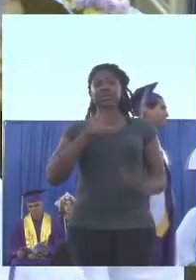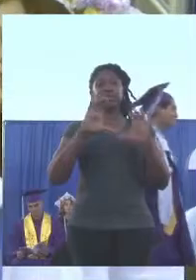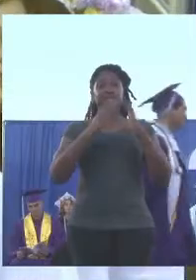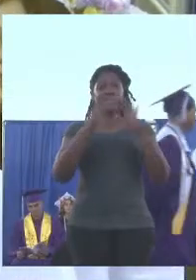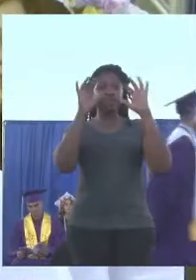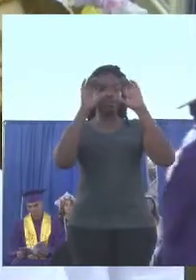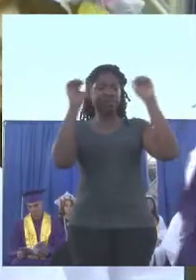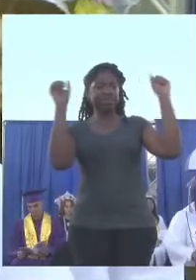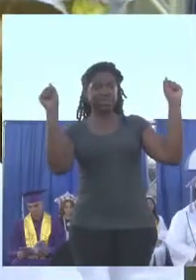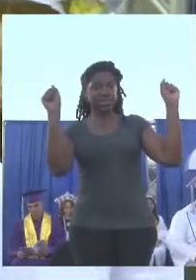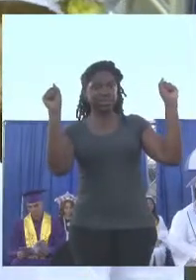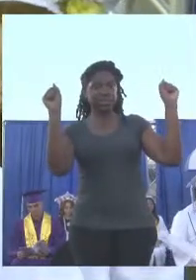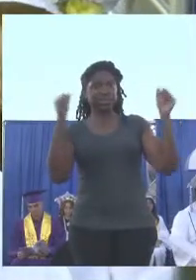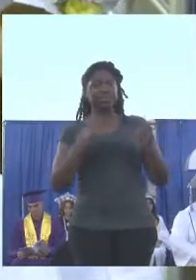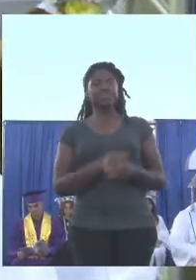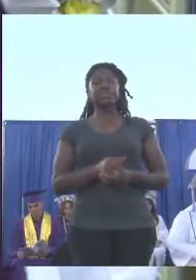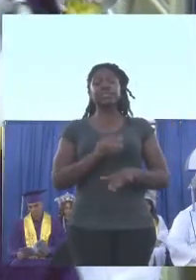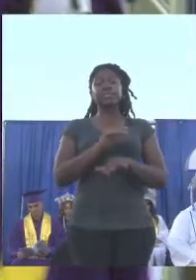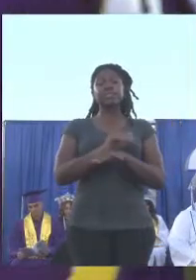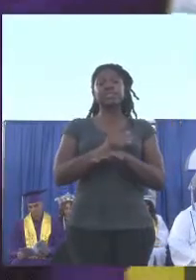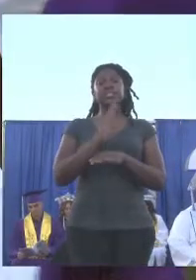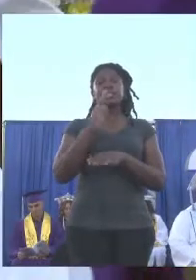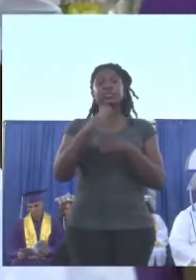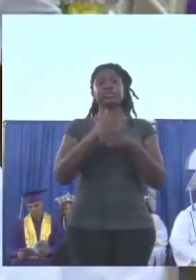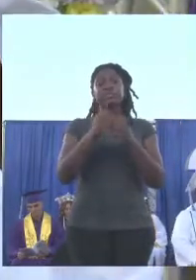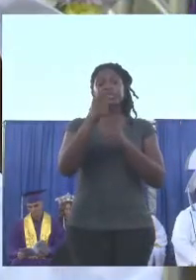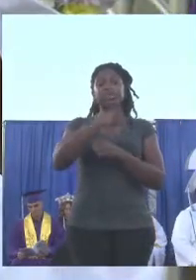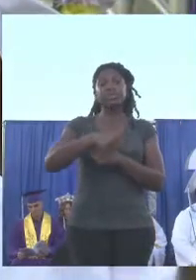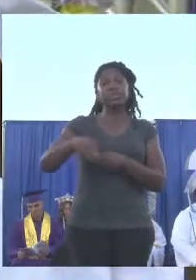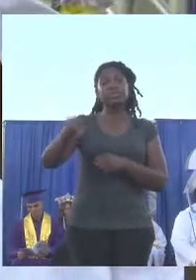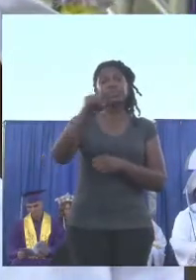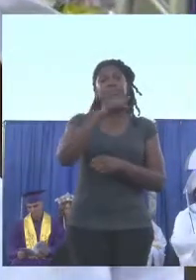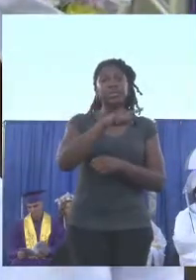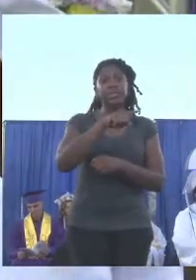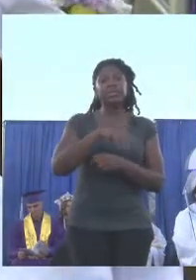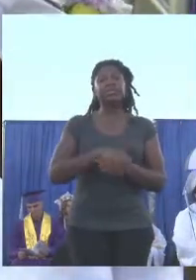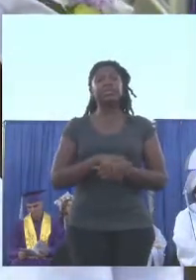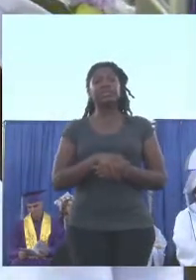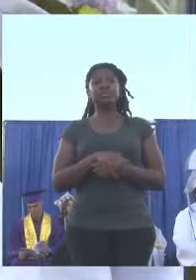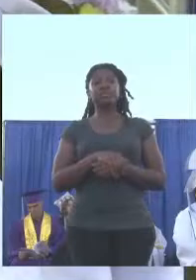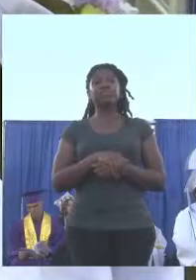president, who will share this evening's reflection of gratitude.